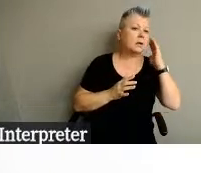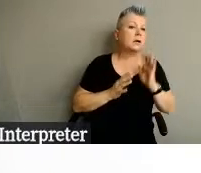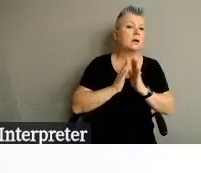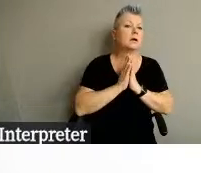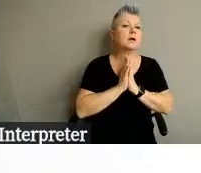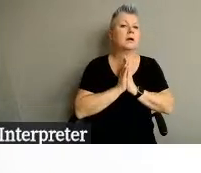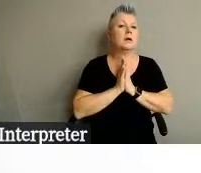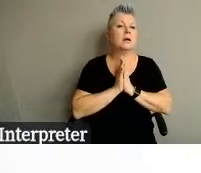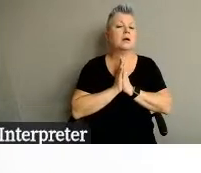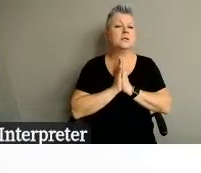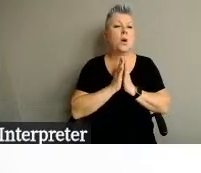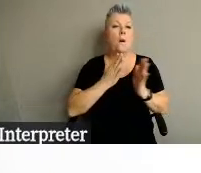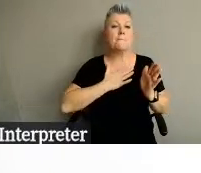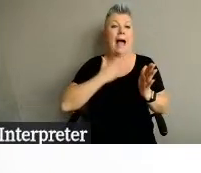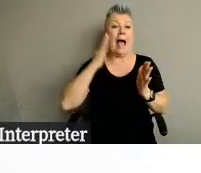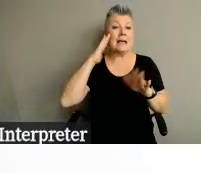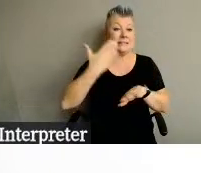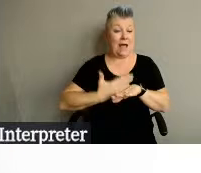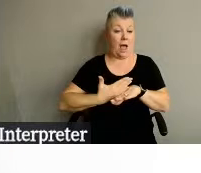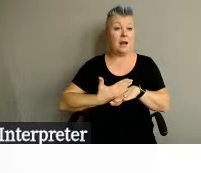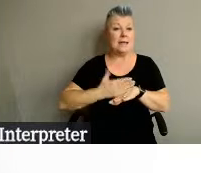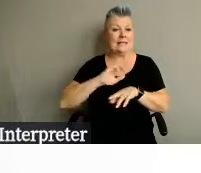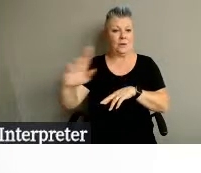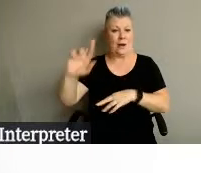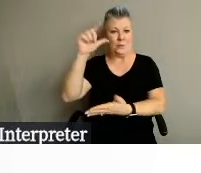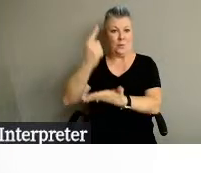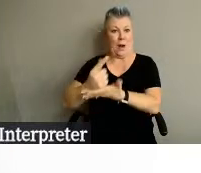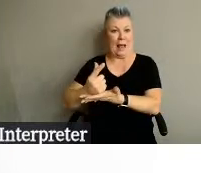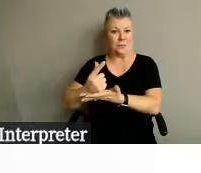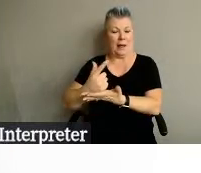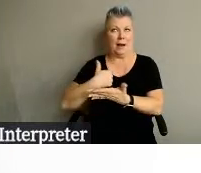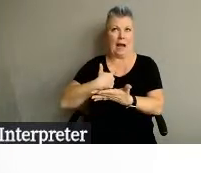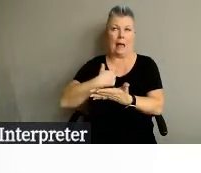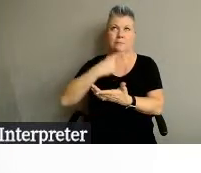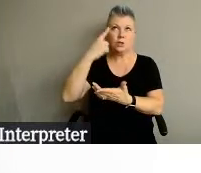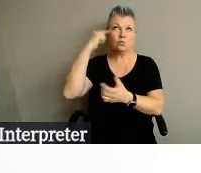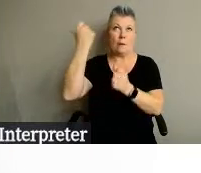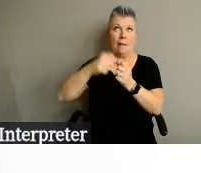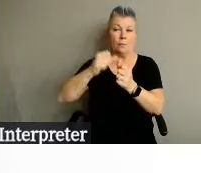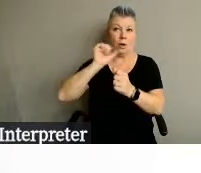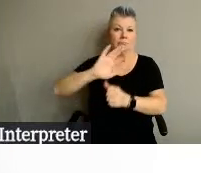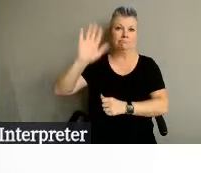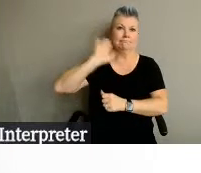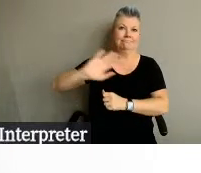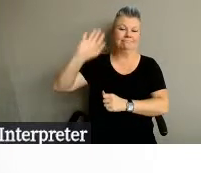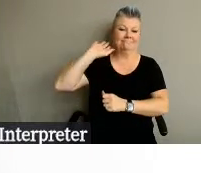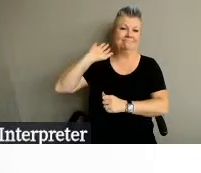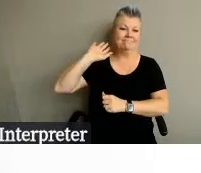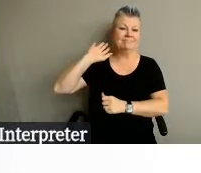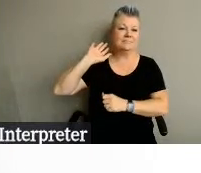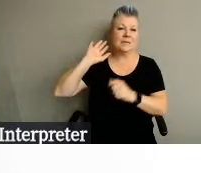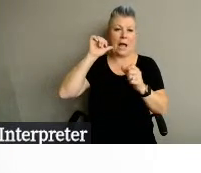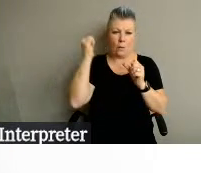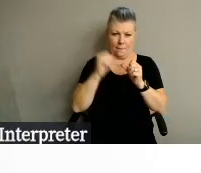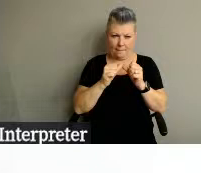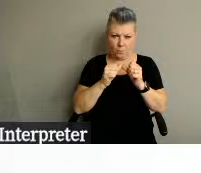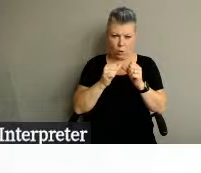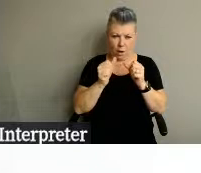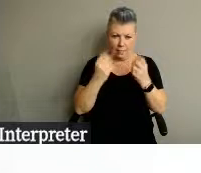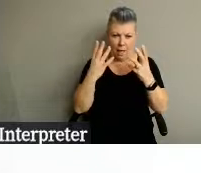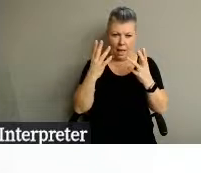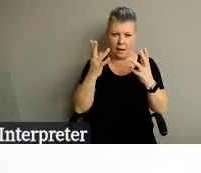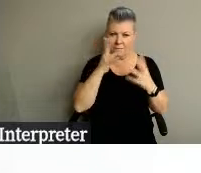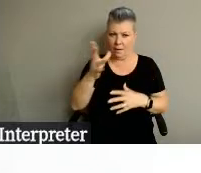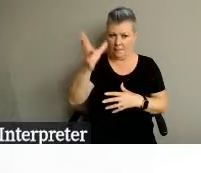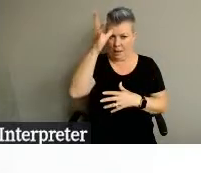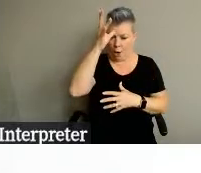Hugh's about to graduate from flashbacks from kindergarten. I remember a lot of kids, or a lot of